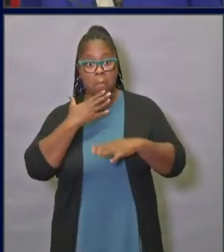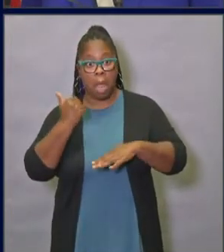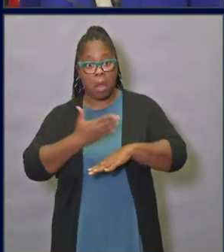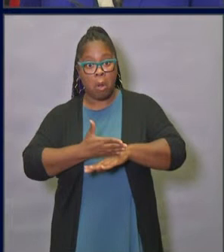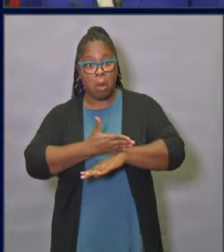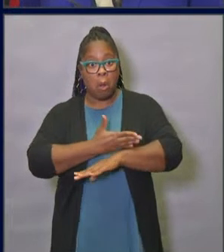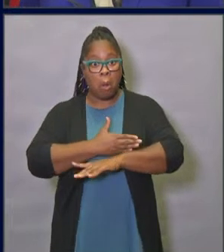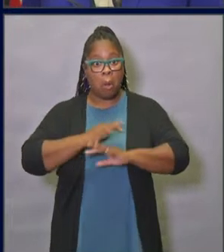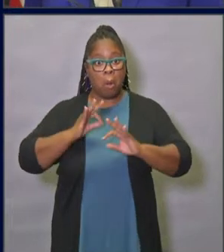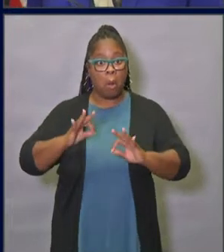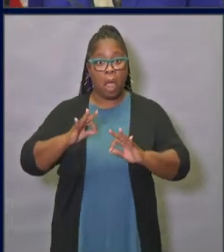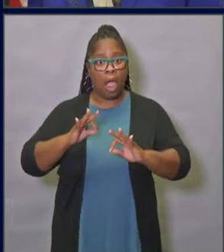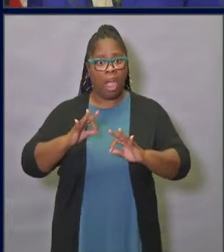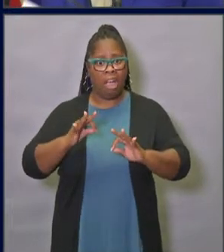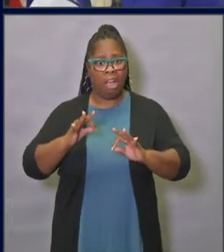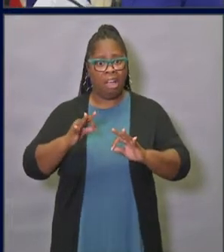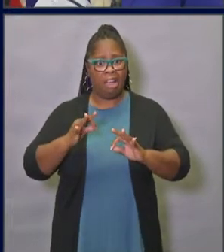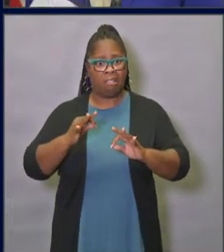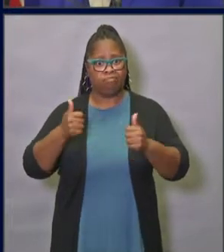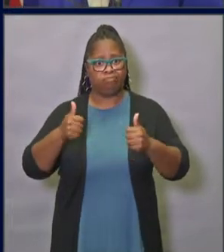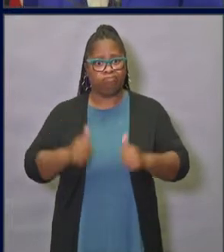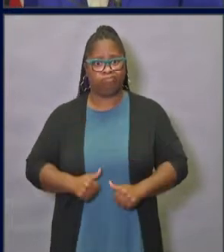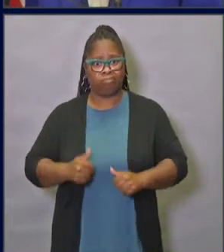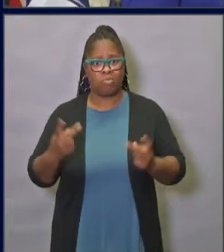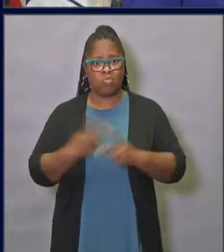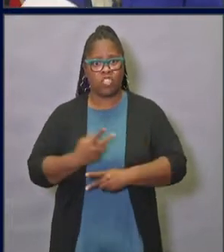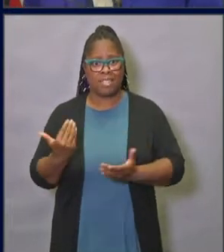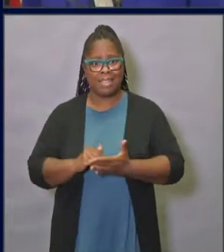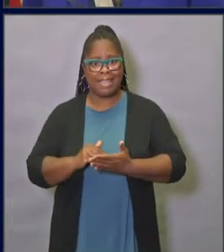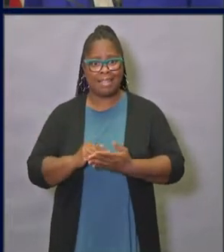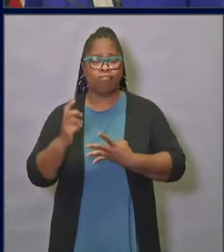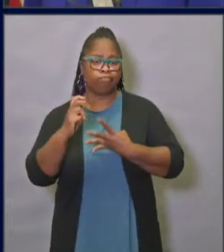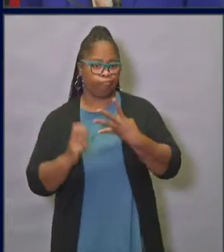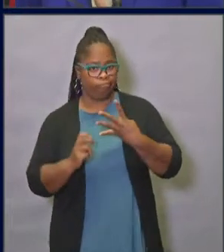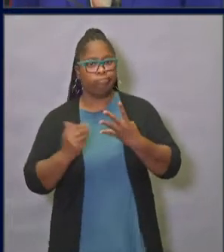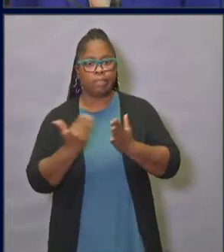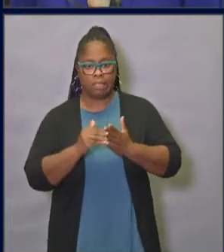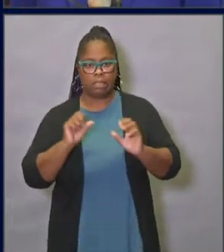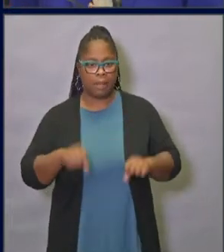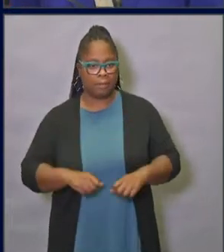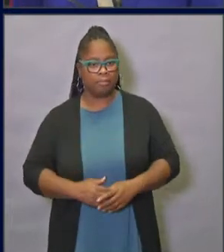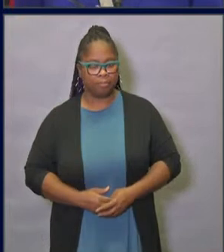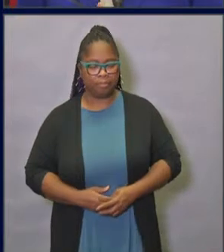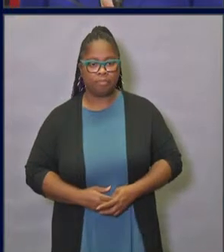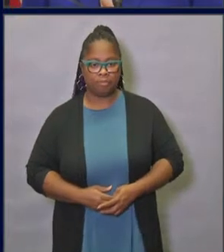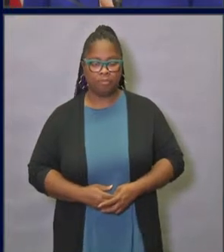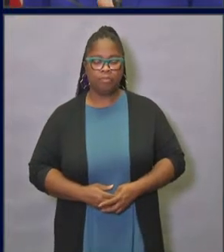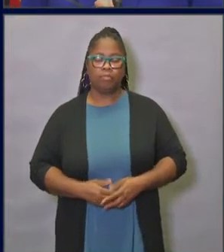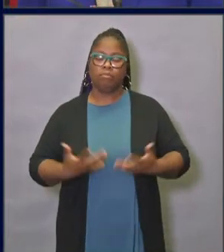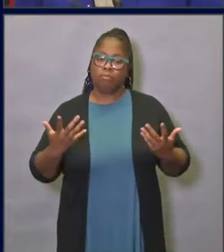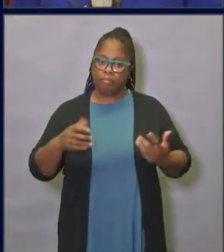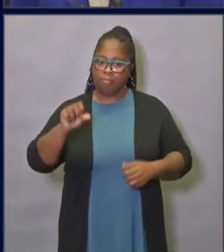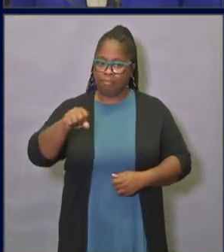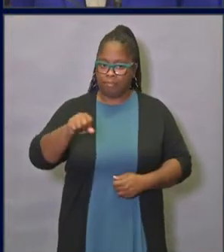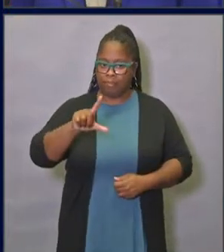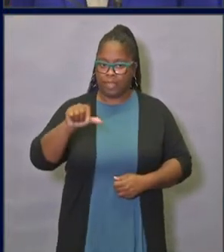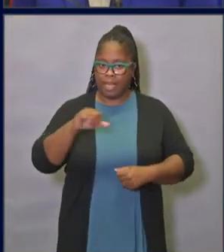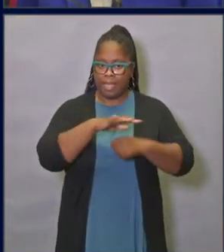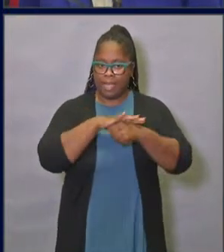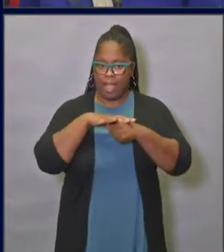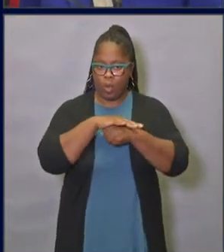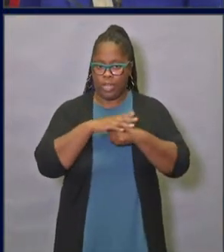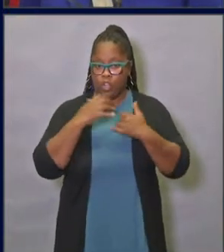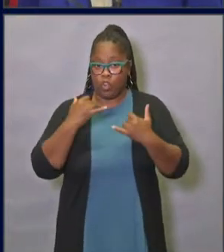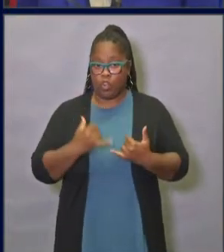transmission, you actually start seeing another increase in community transmission. And although LA County